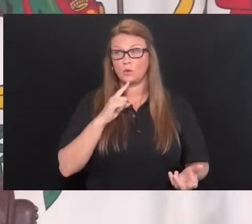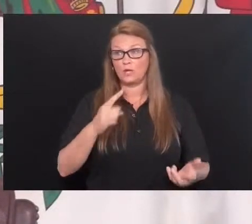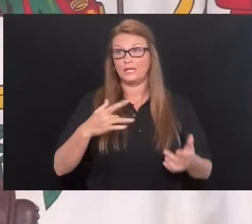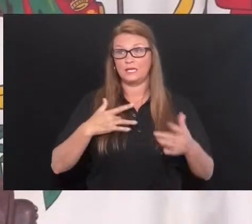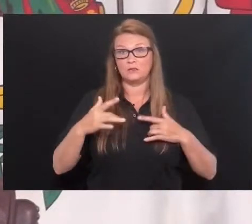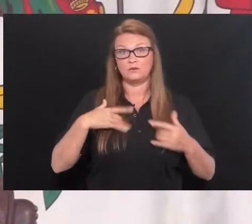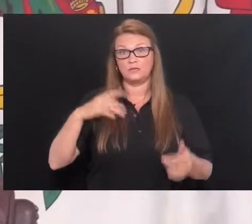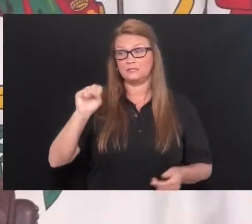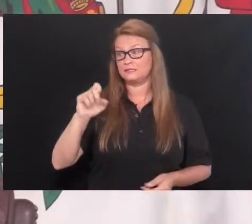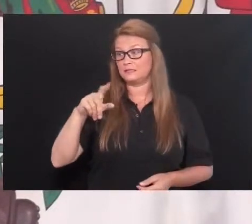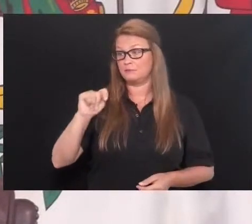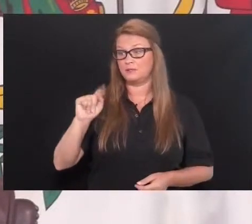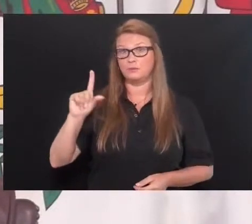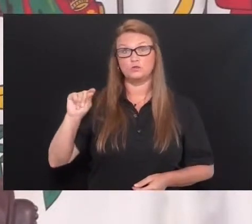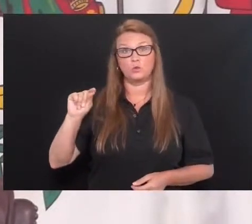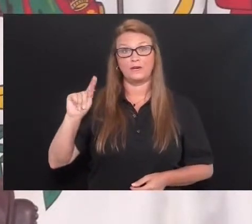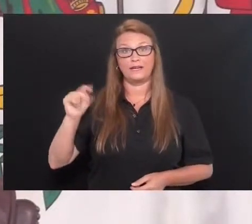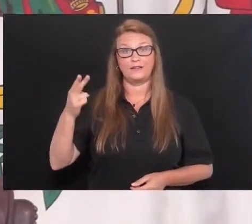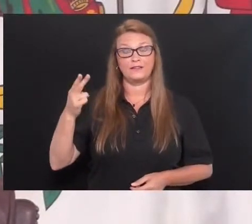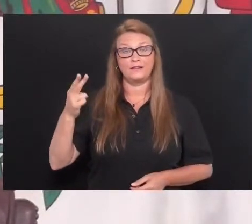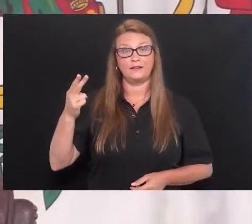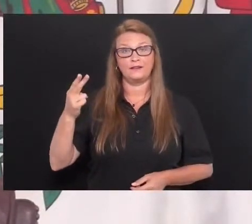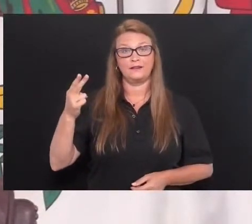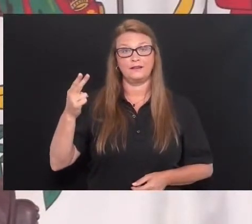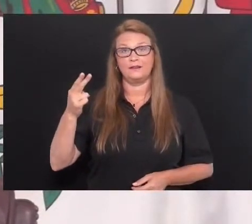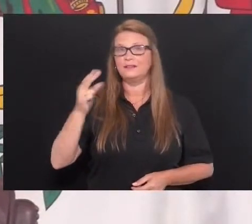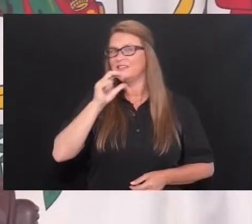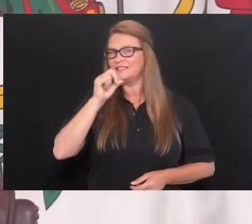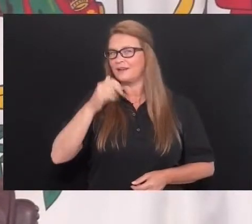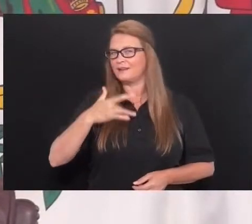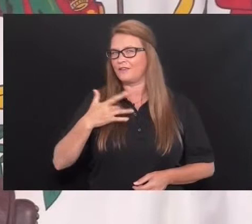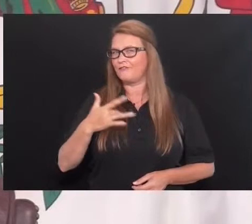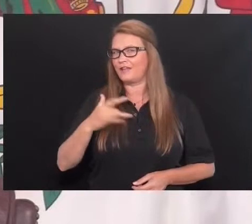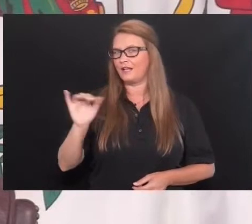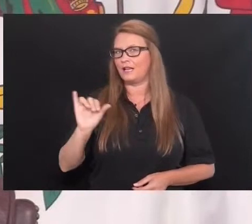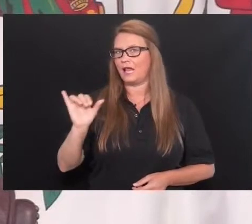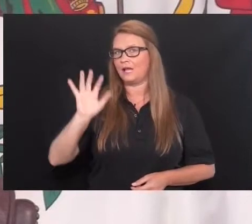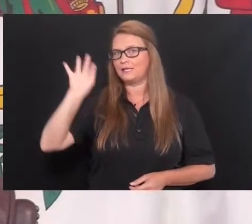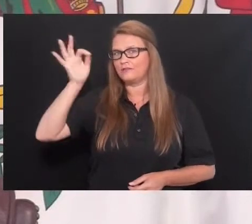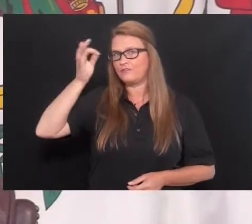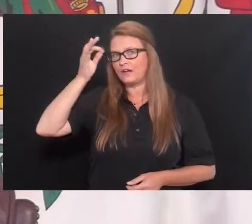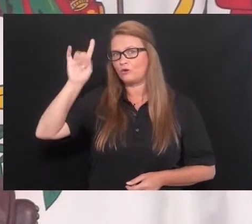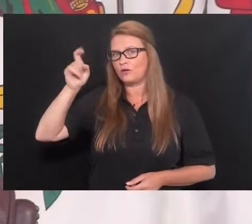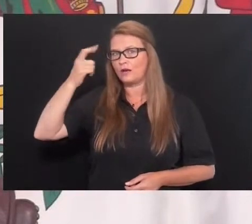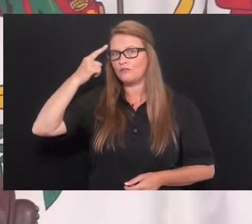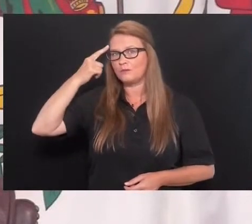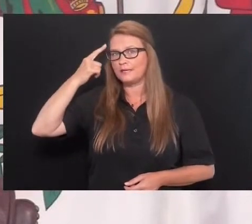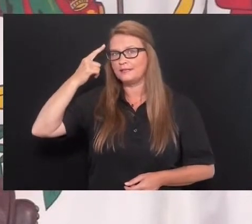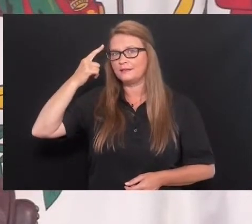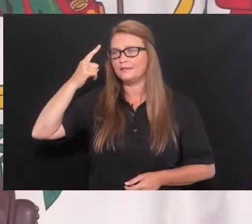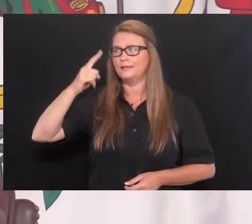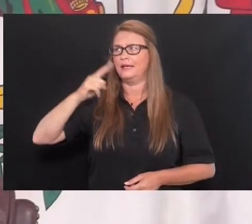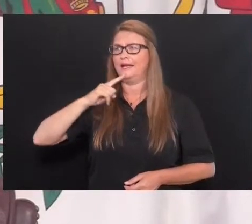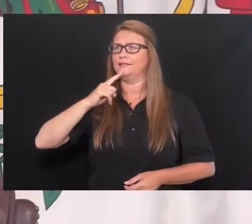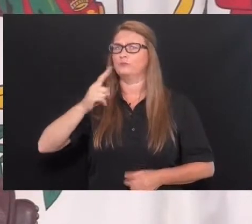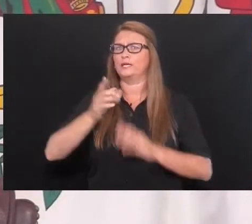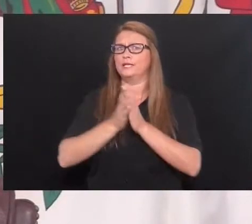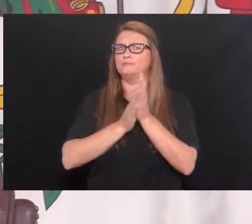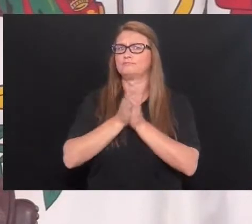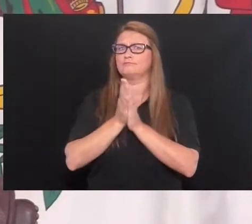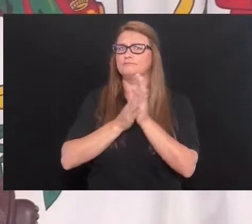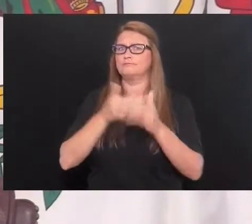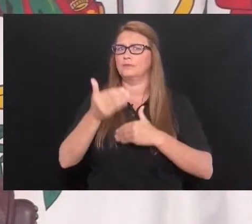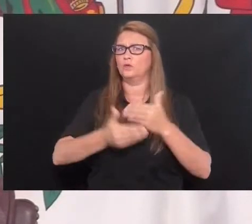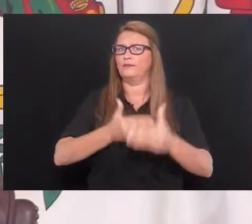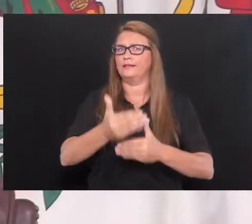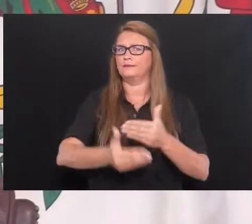September 20th, it doesn't feel like to me that the federal government is moving. There's so